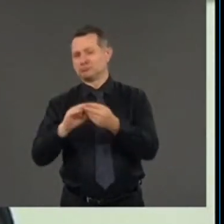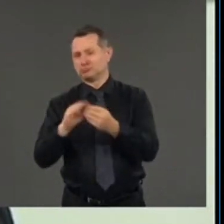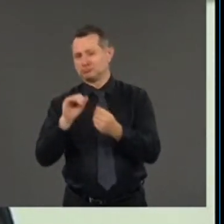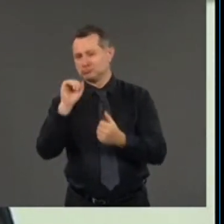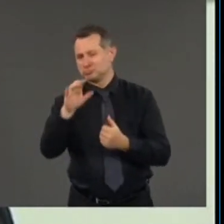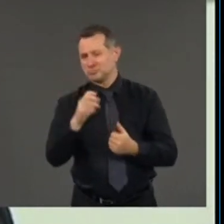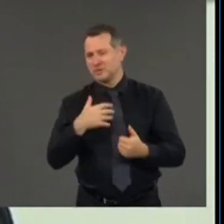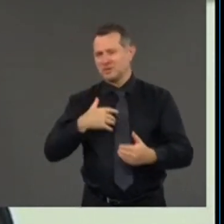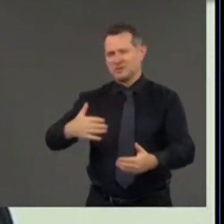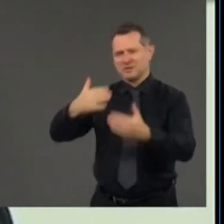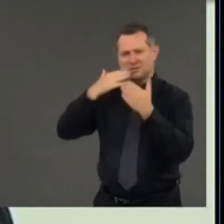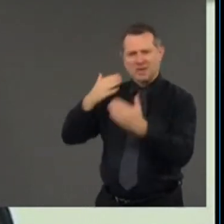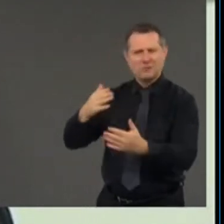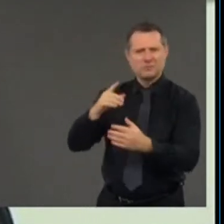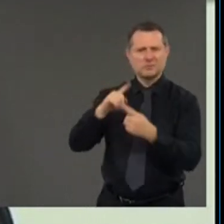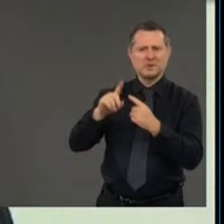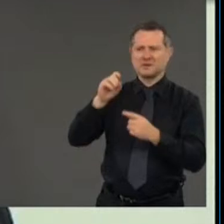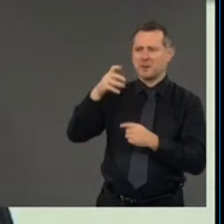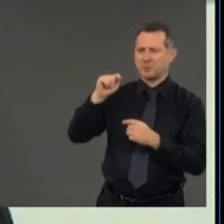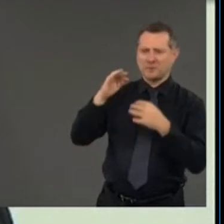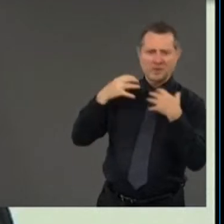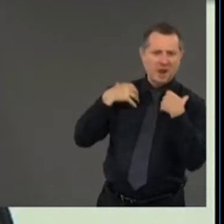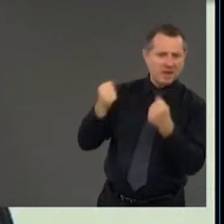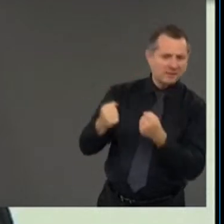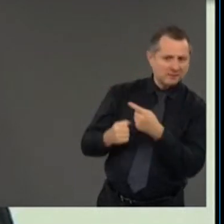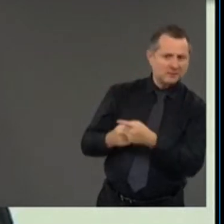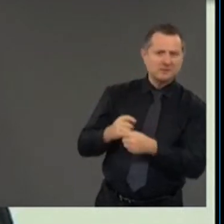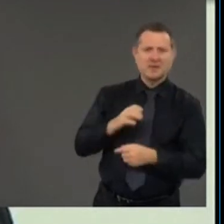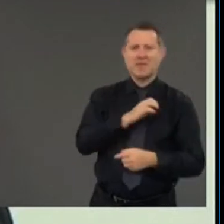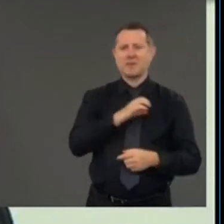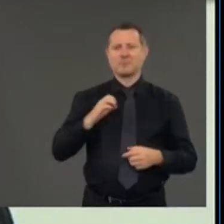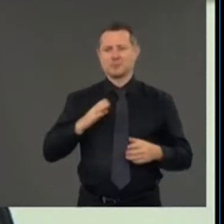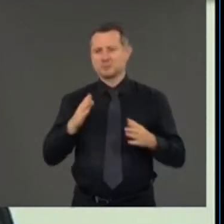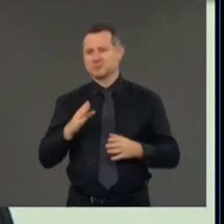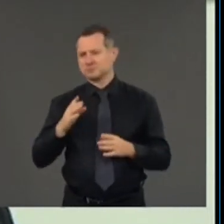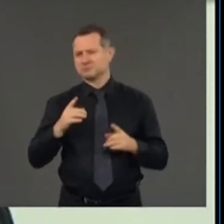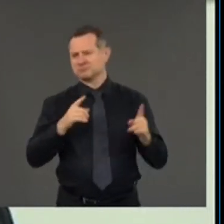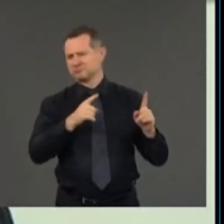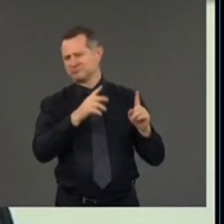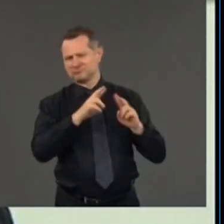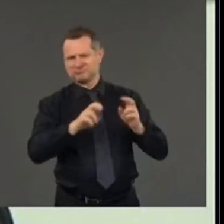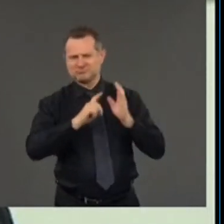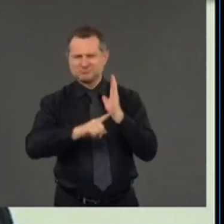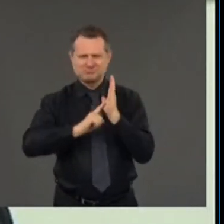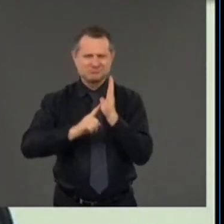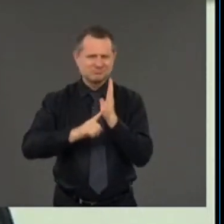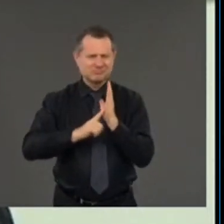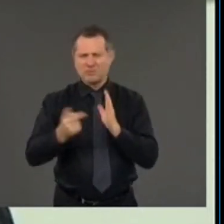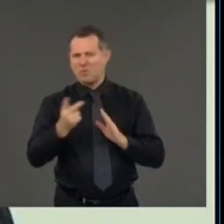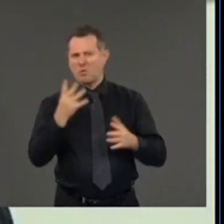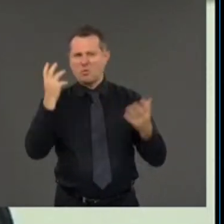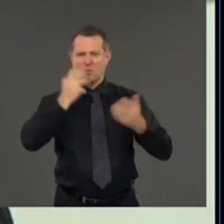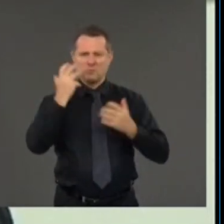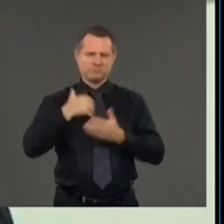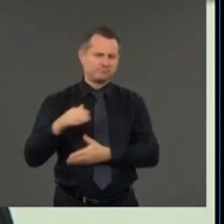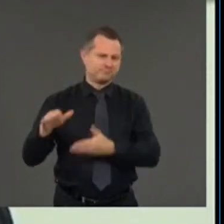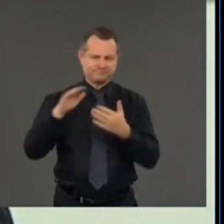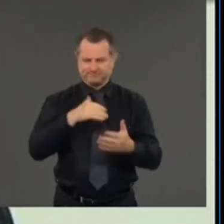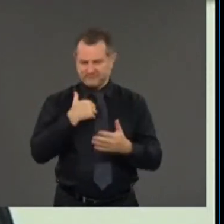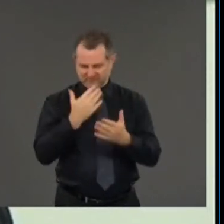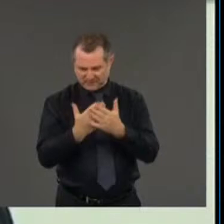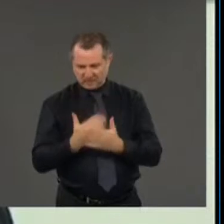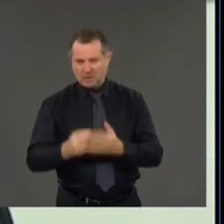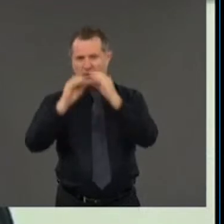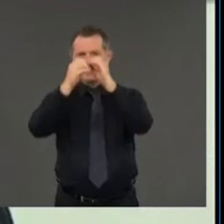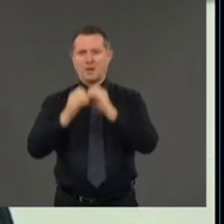thanks to the Department and to the Commissioner for doing such a detailed study here, looking at all the data, following